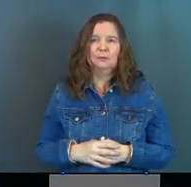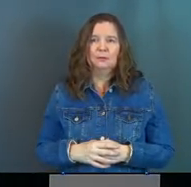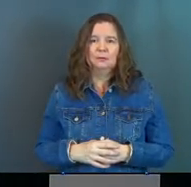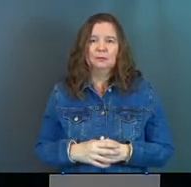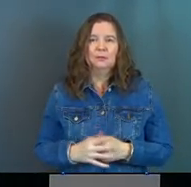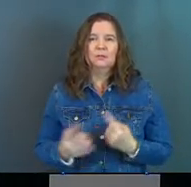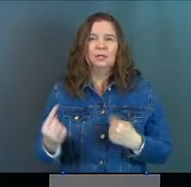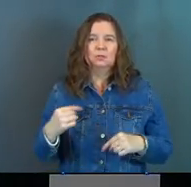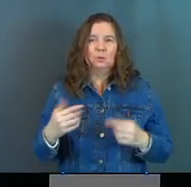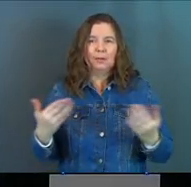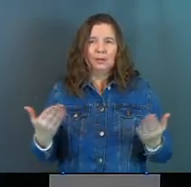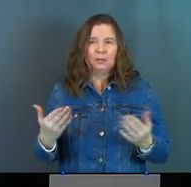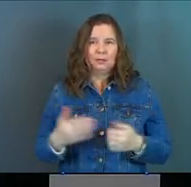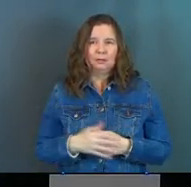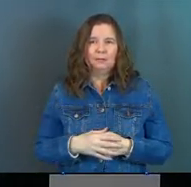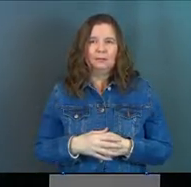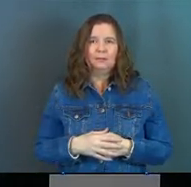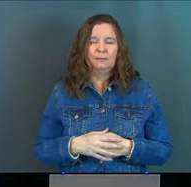So let's go back here.